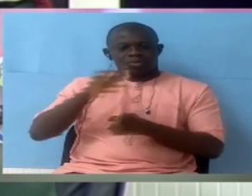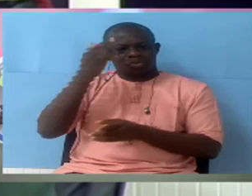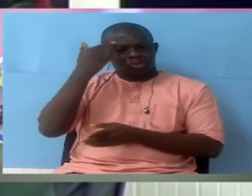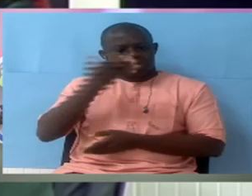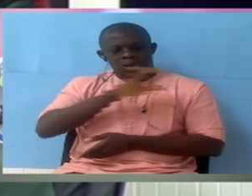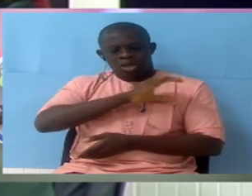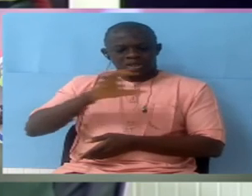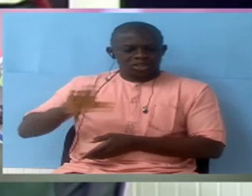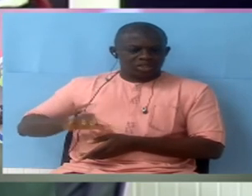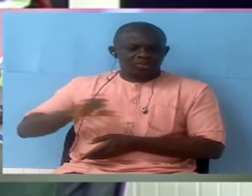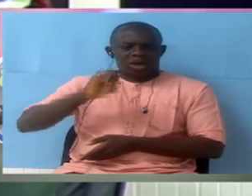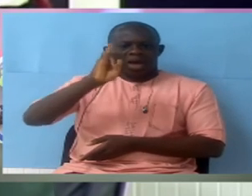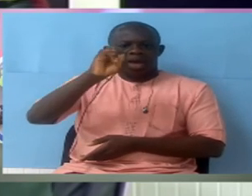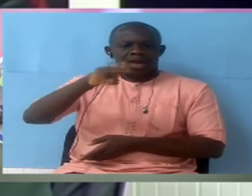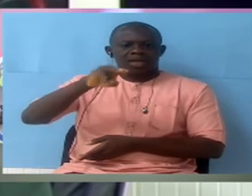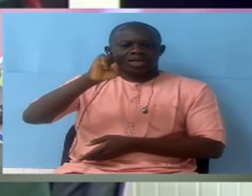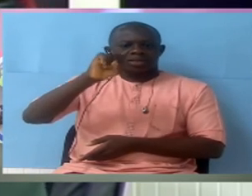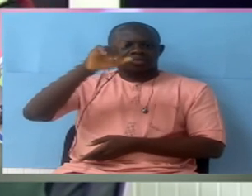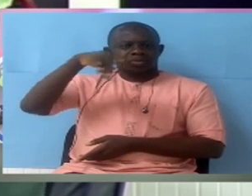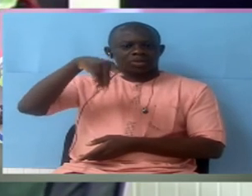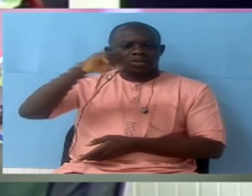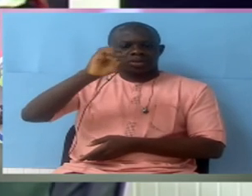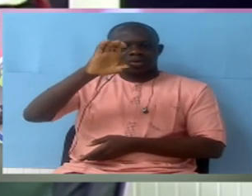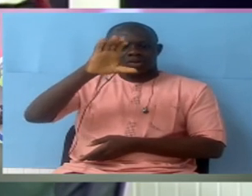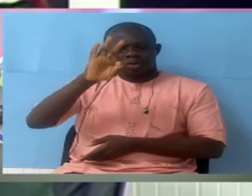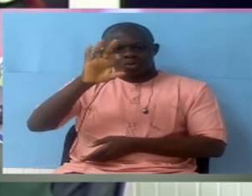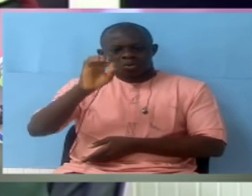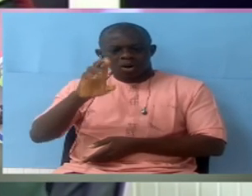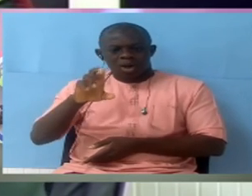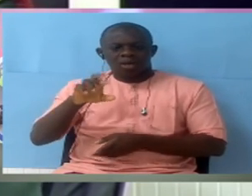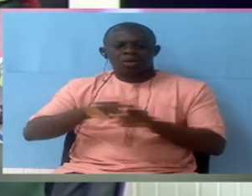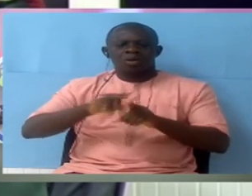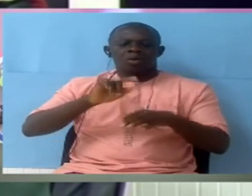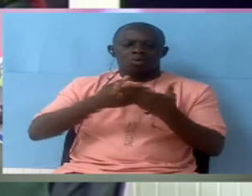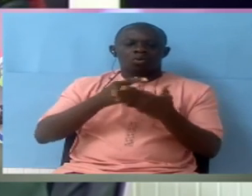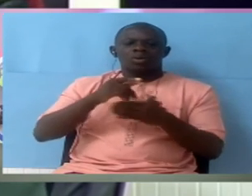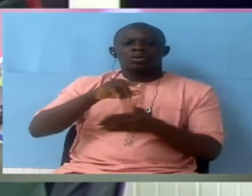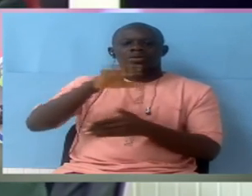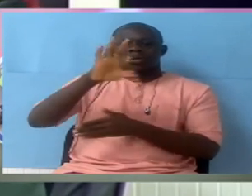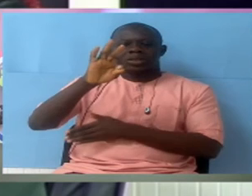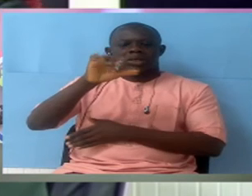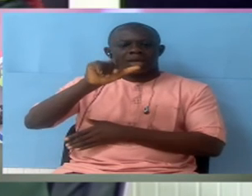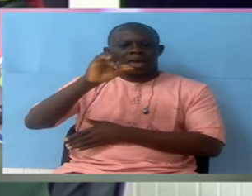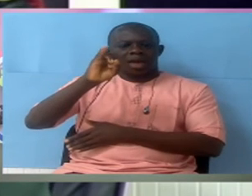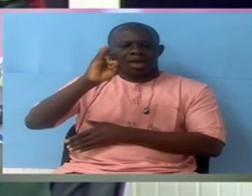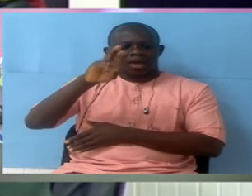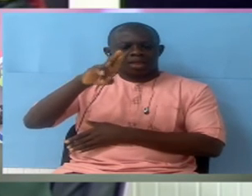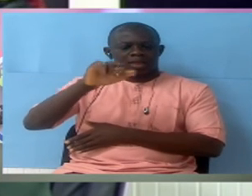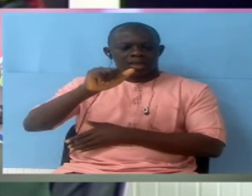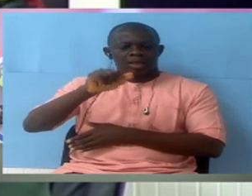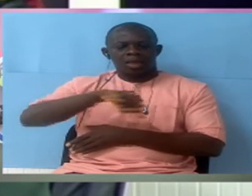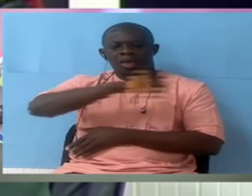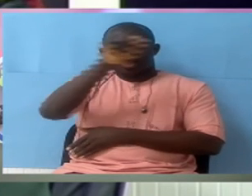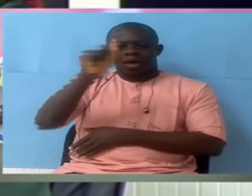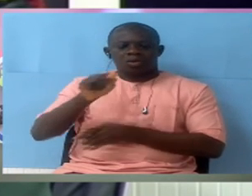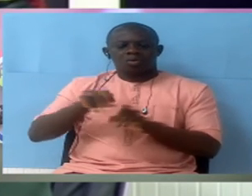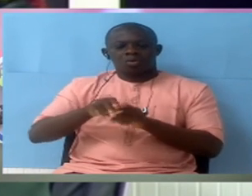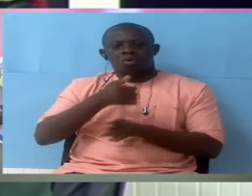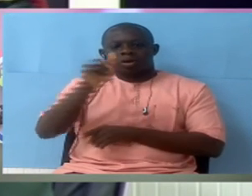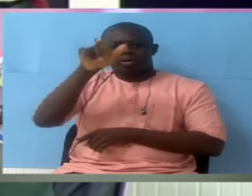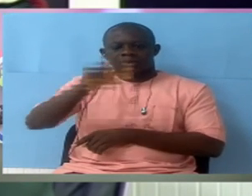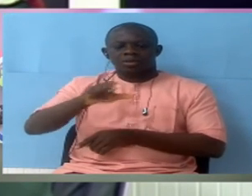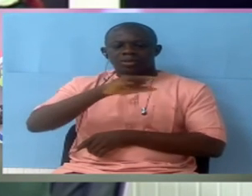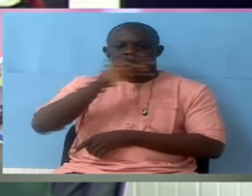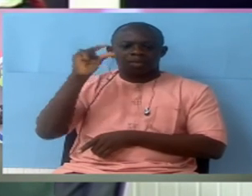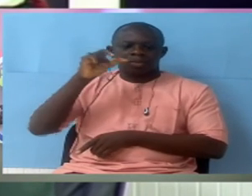ASP by then, Tiana. Amna kuma fa dalal na fofu ñu ko wax Tiana. And couple Aliou